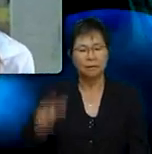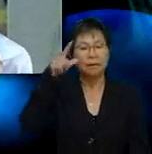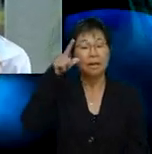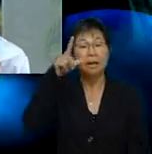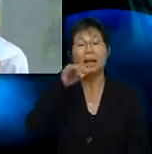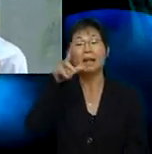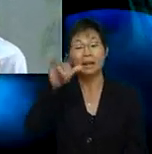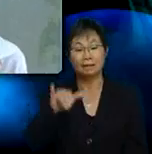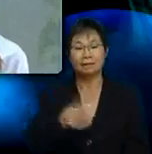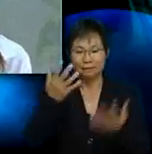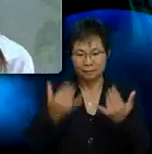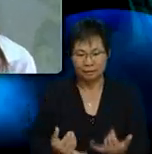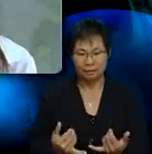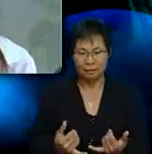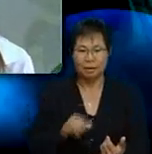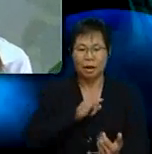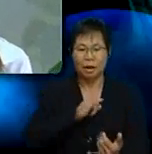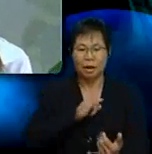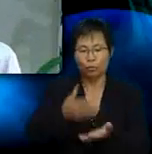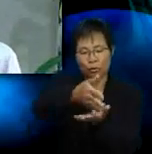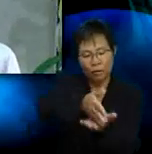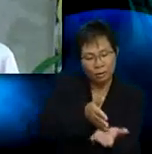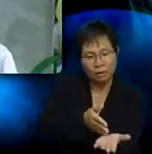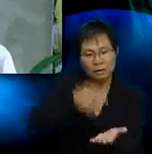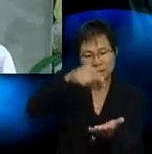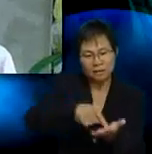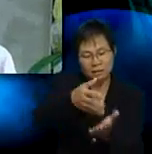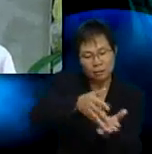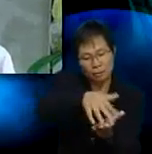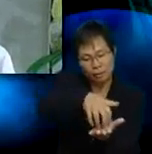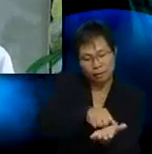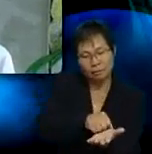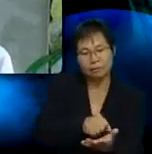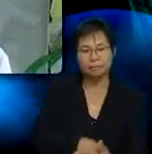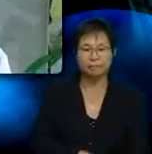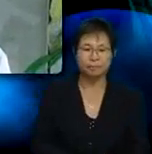Lily, now I want to cut this papaya.